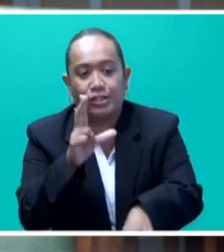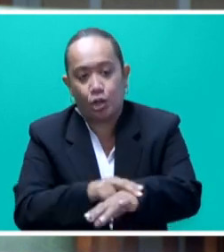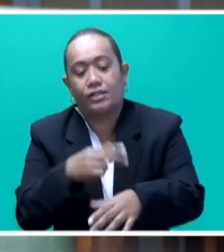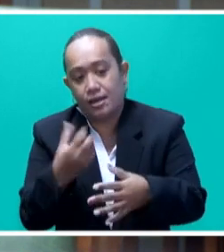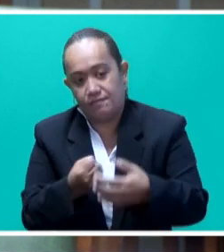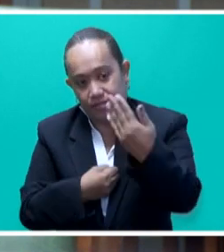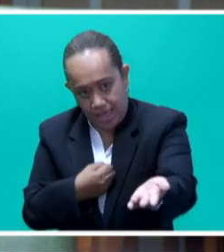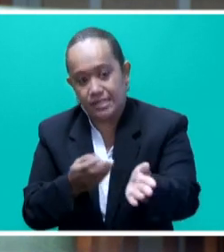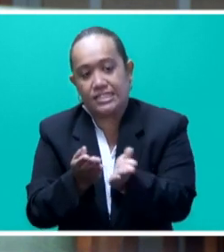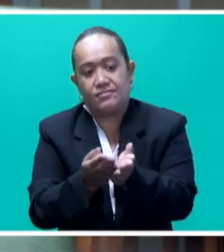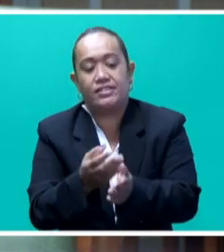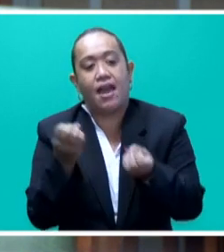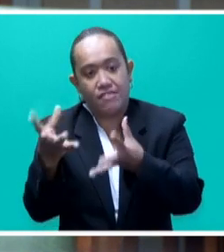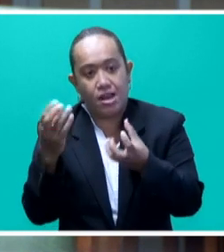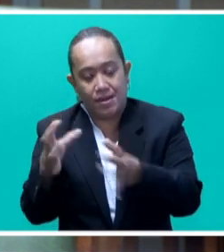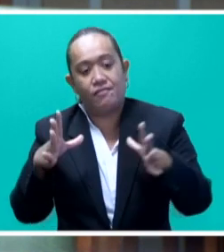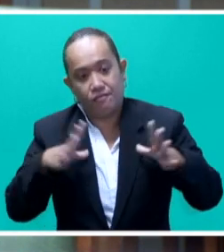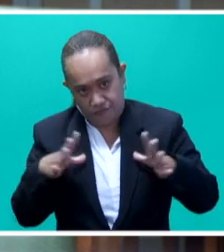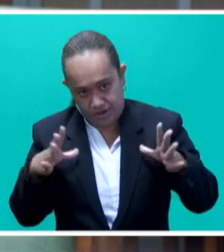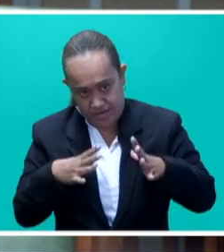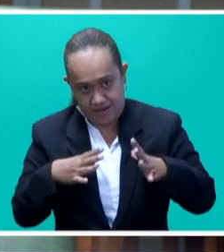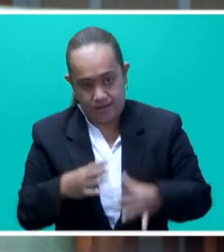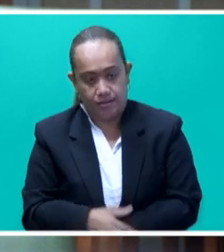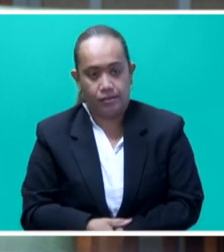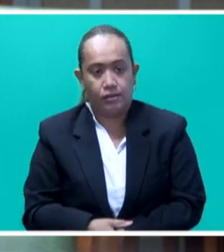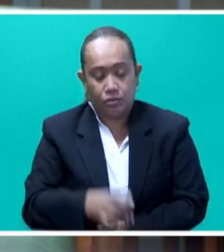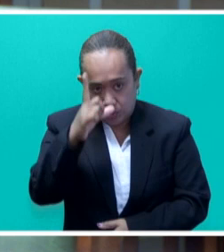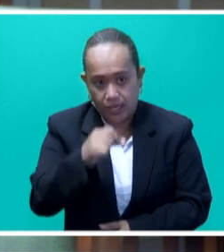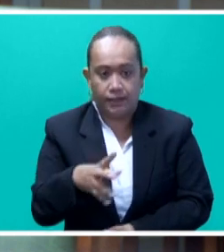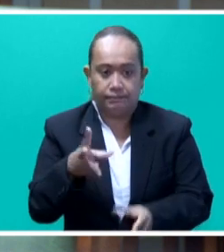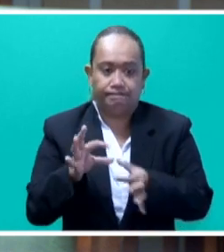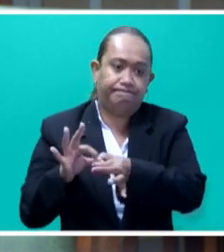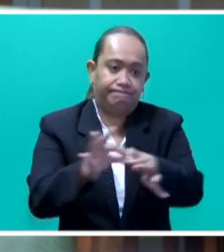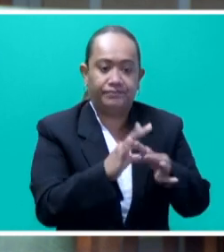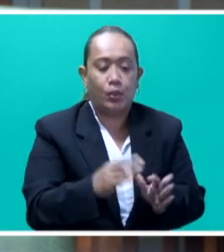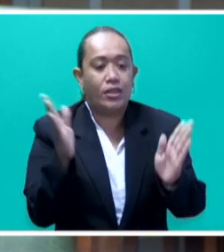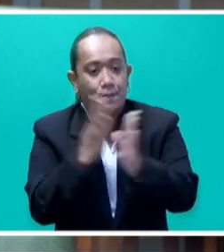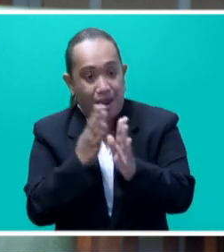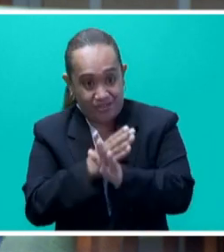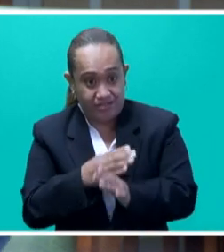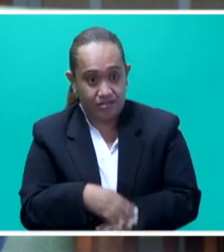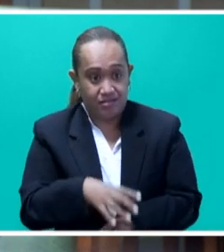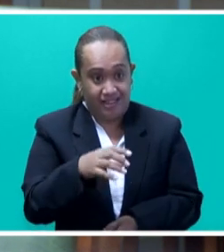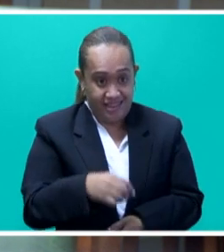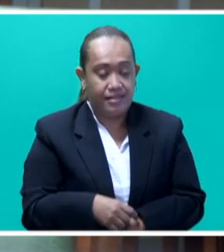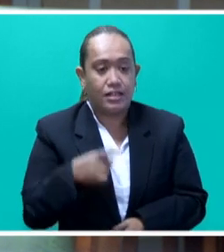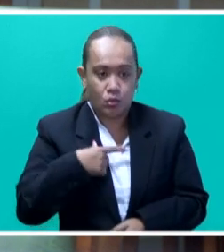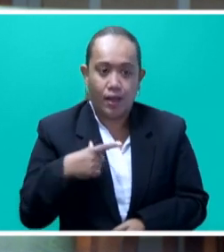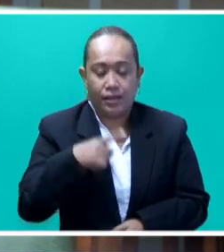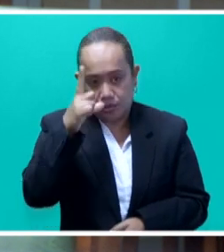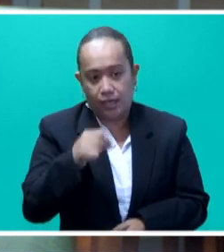we have the efficiency built in. We have the ability to work with the private sector. We have the pressure being relieved of the public